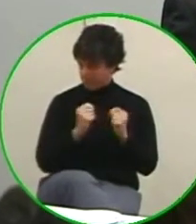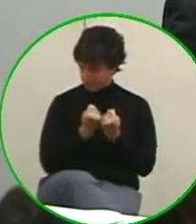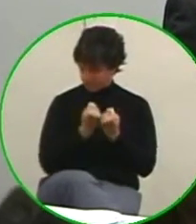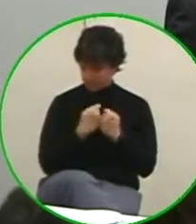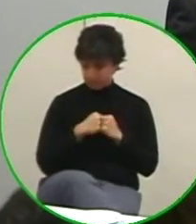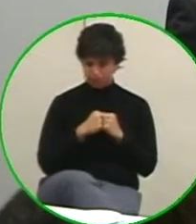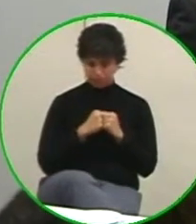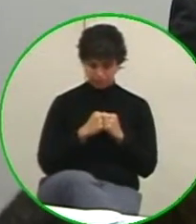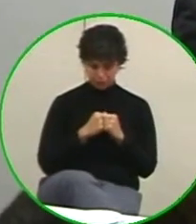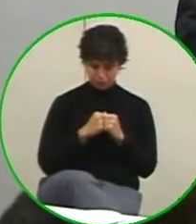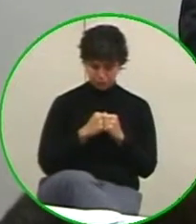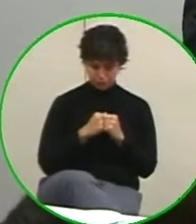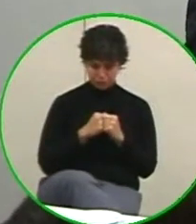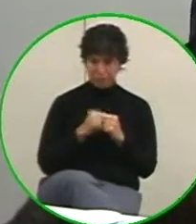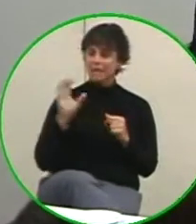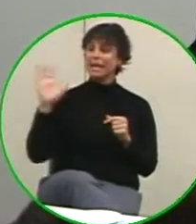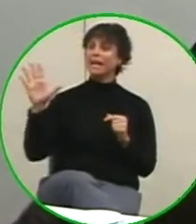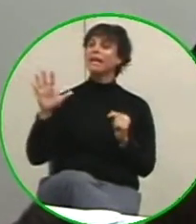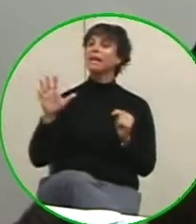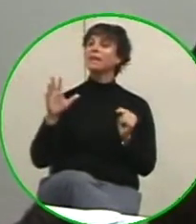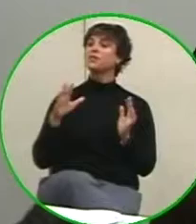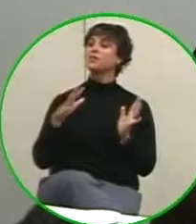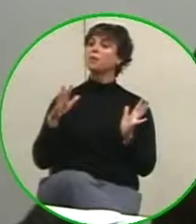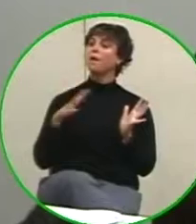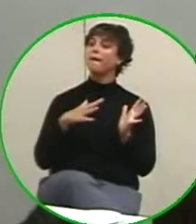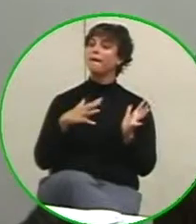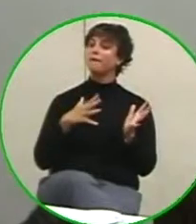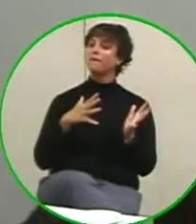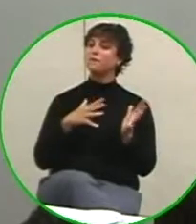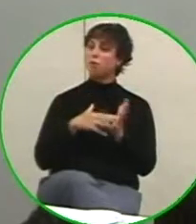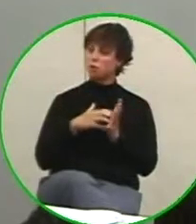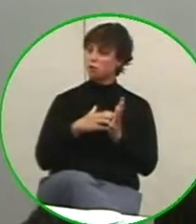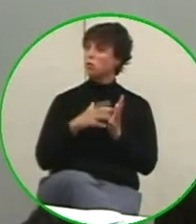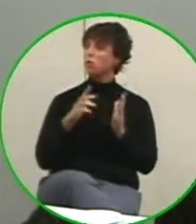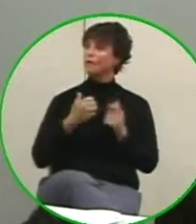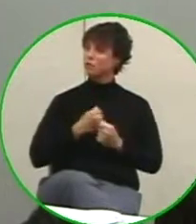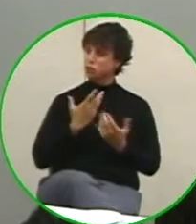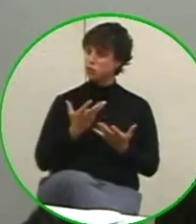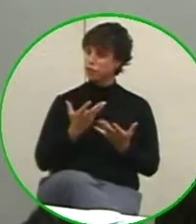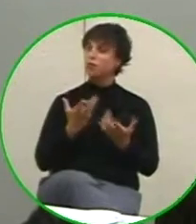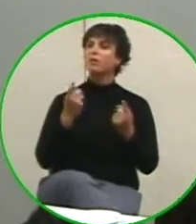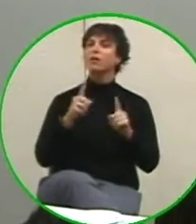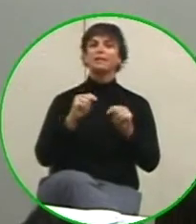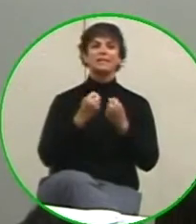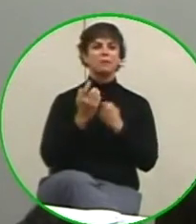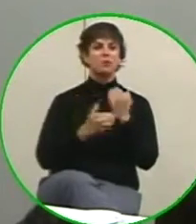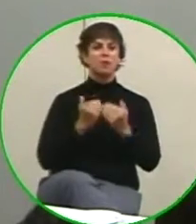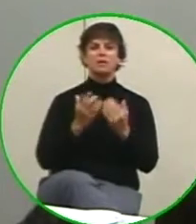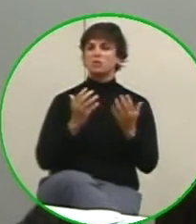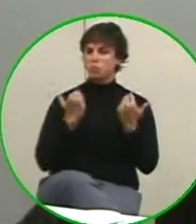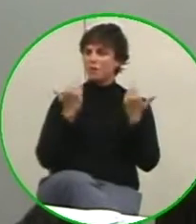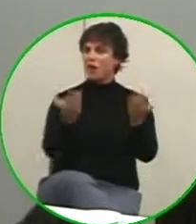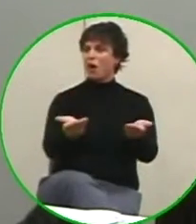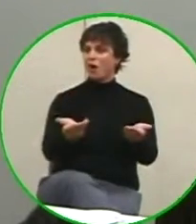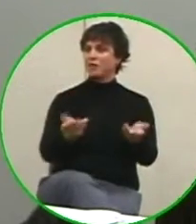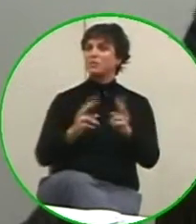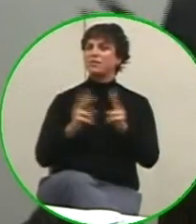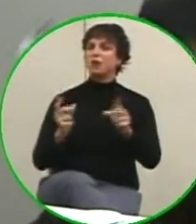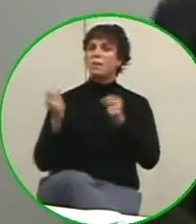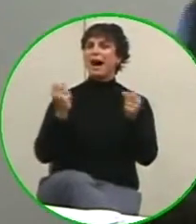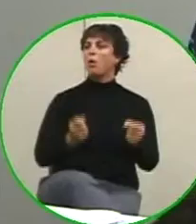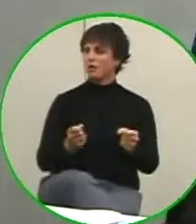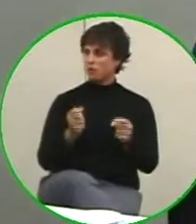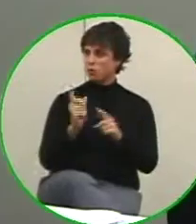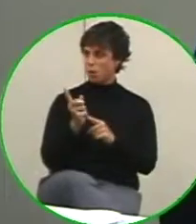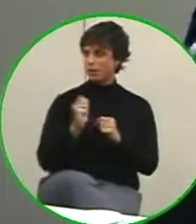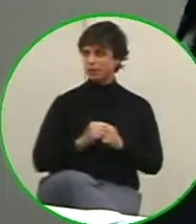And in his being vulnerable and sharing, he moved the team process forward. It was a very powerful moment. We